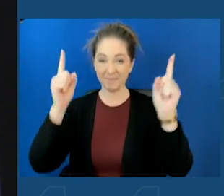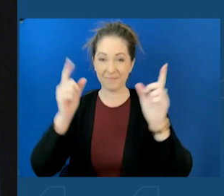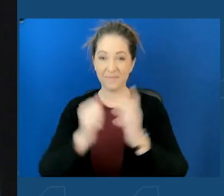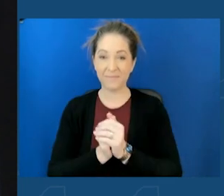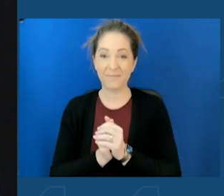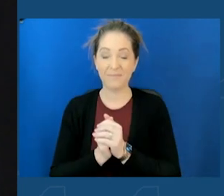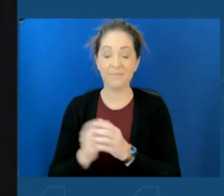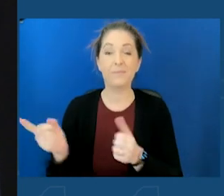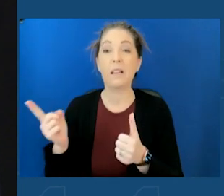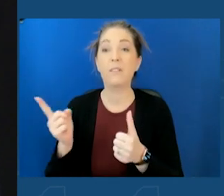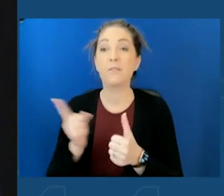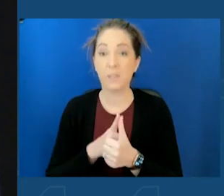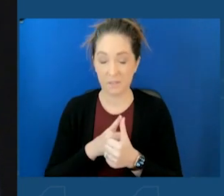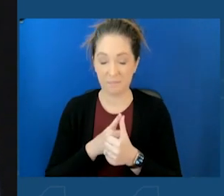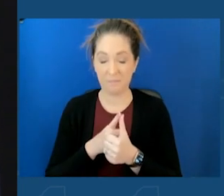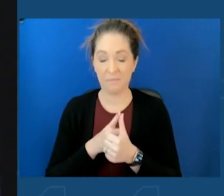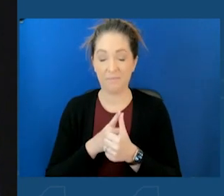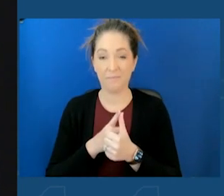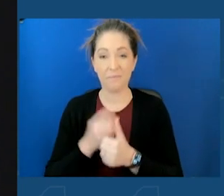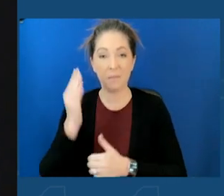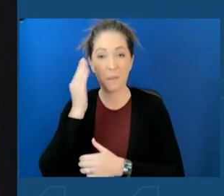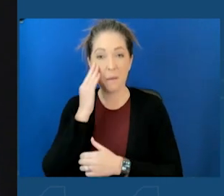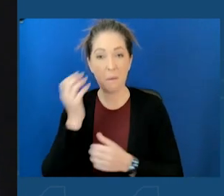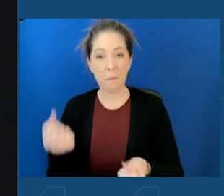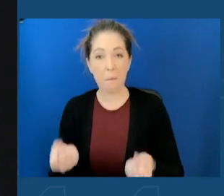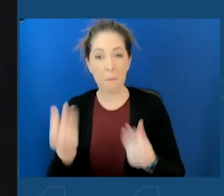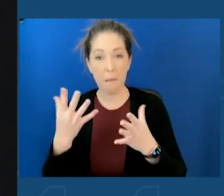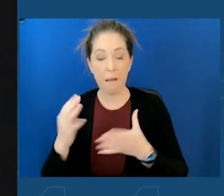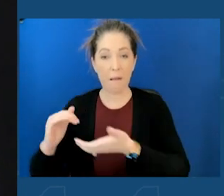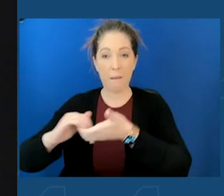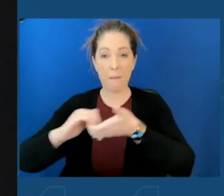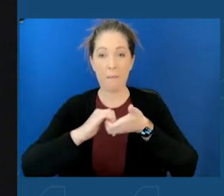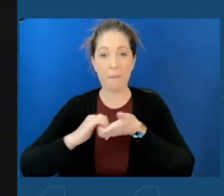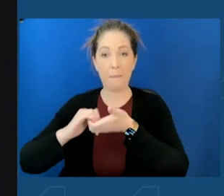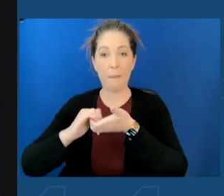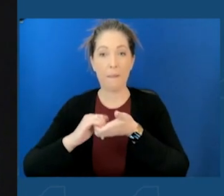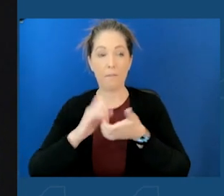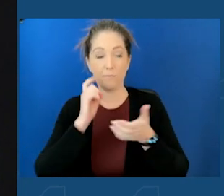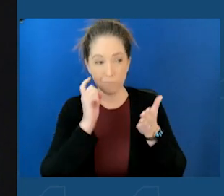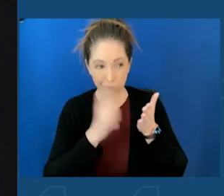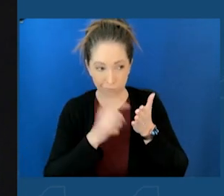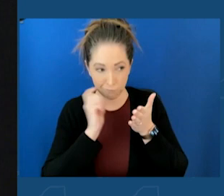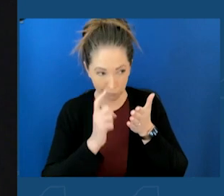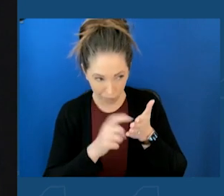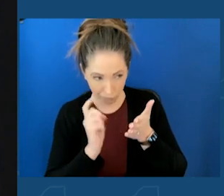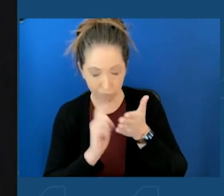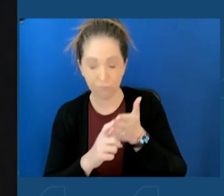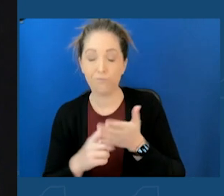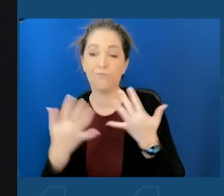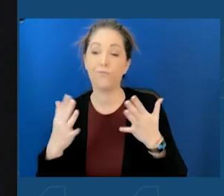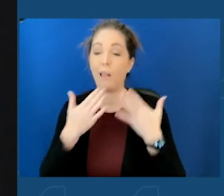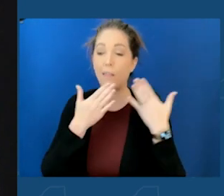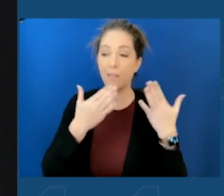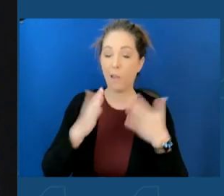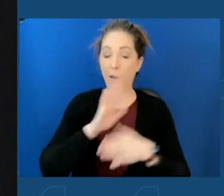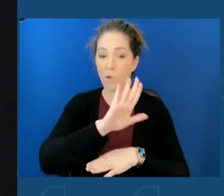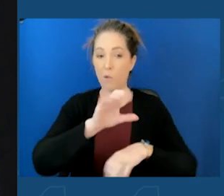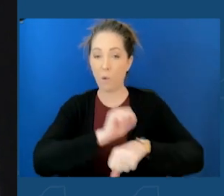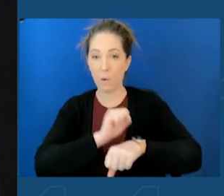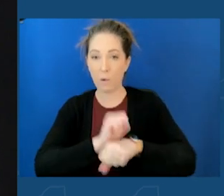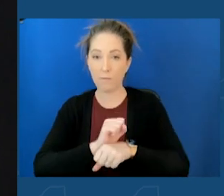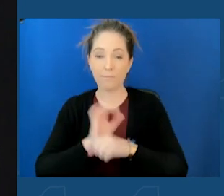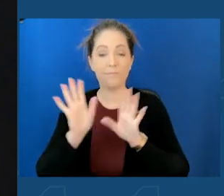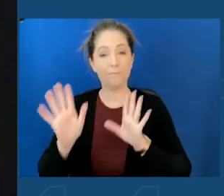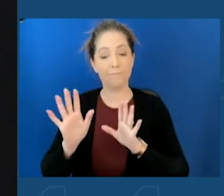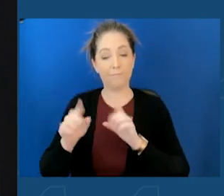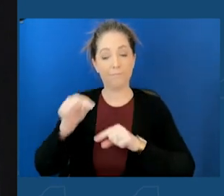I know many of our state and assembly partners were acknowledged, and I appreciate all they do for us. First of all, let's start with Steve Malone.